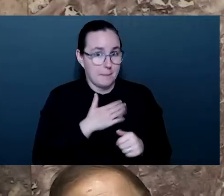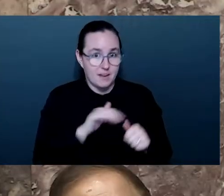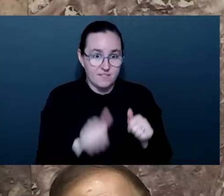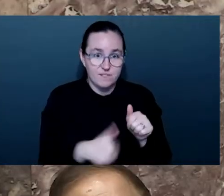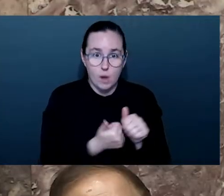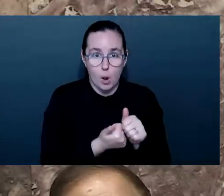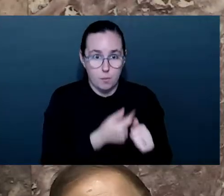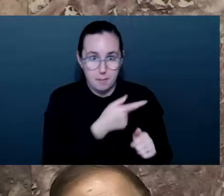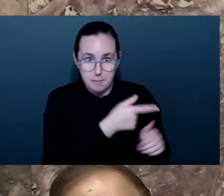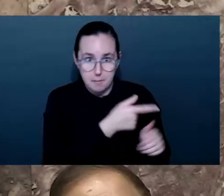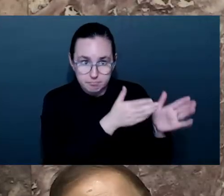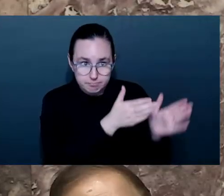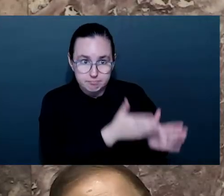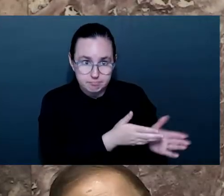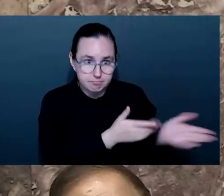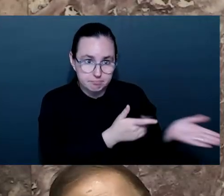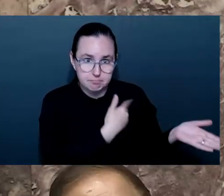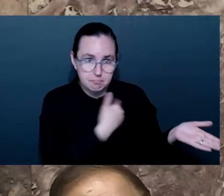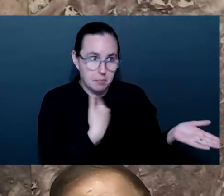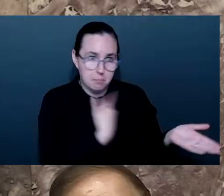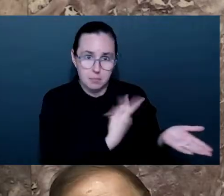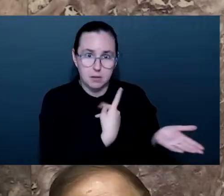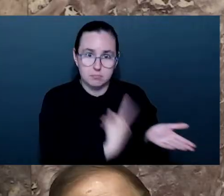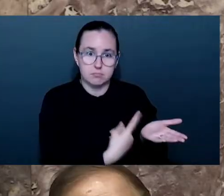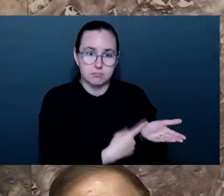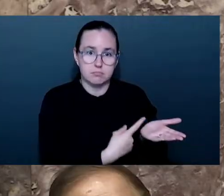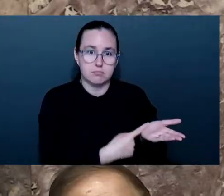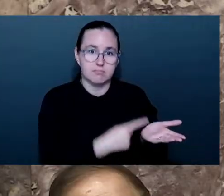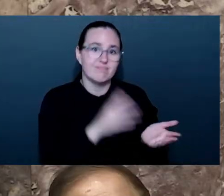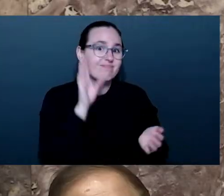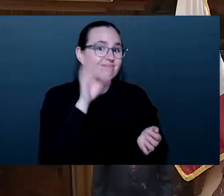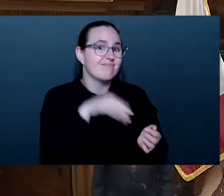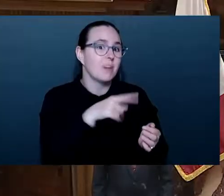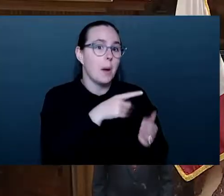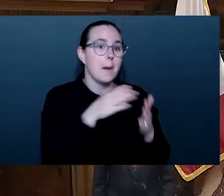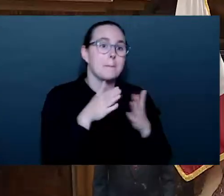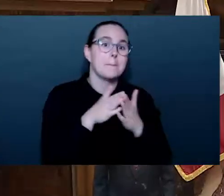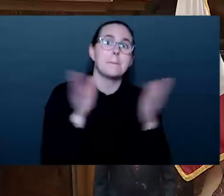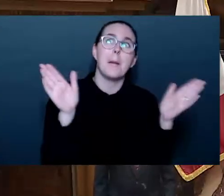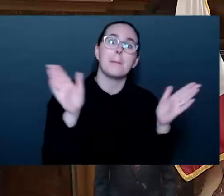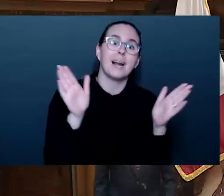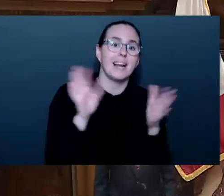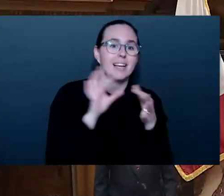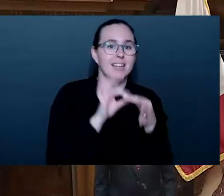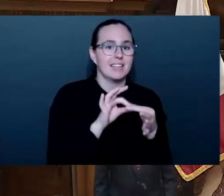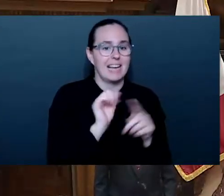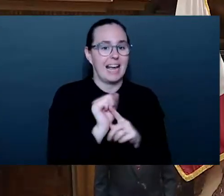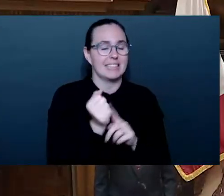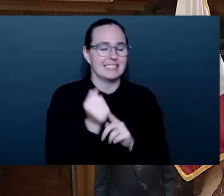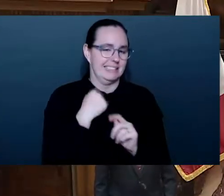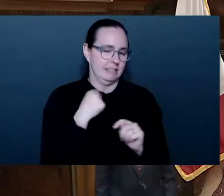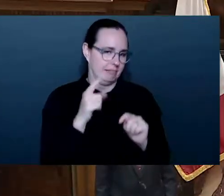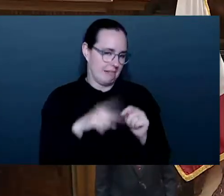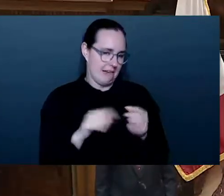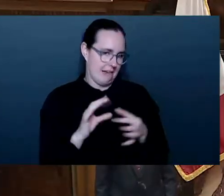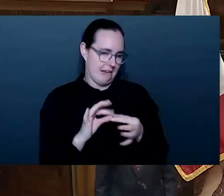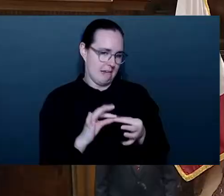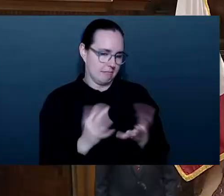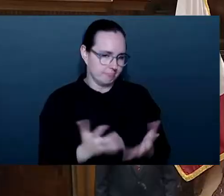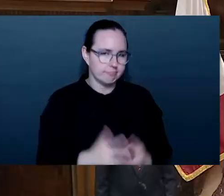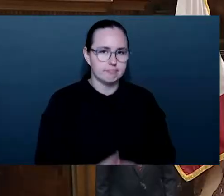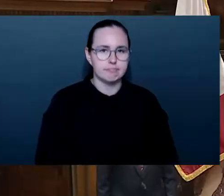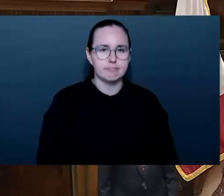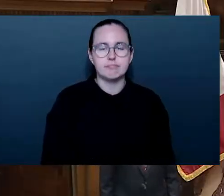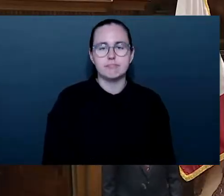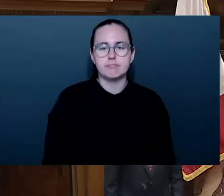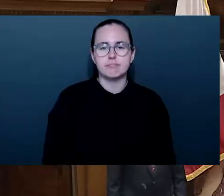know she understands I cannot speak publicly about an individual case. Thank you. The bell ends the question period. Honourable members, I